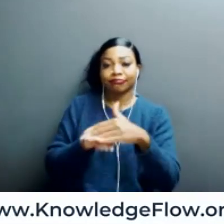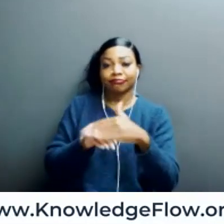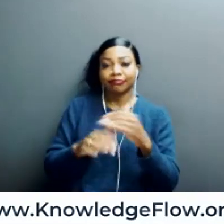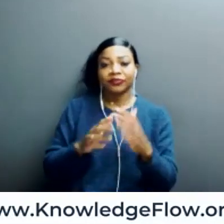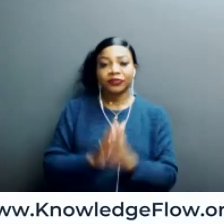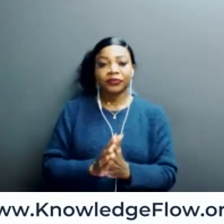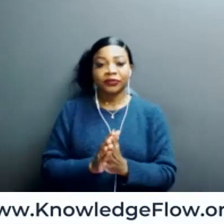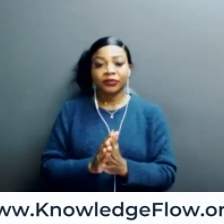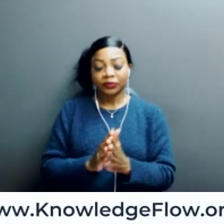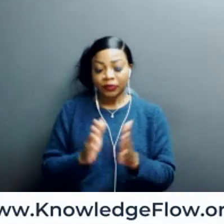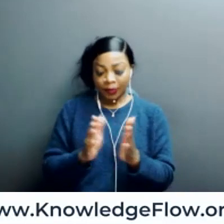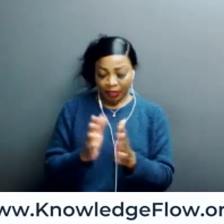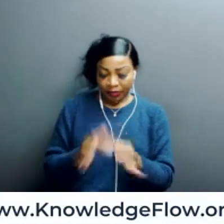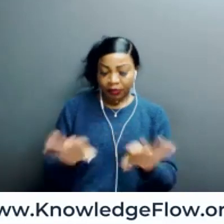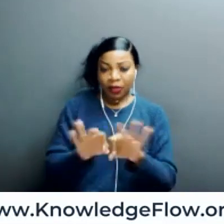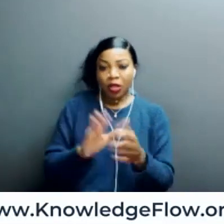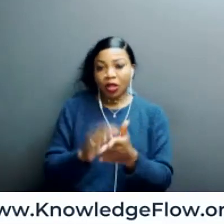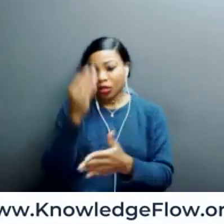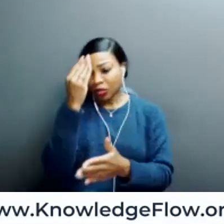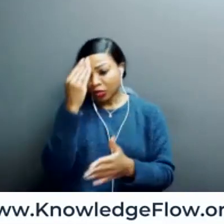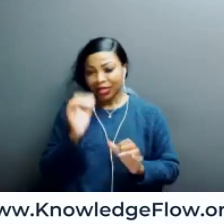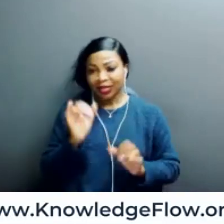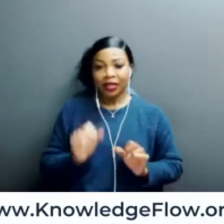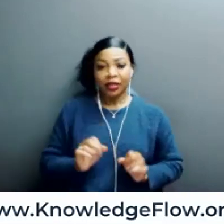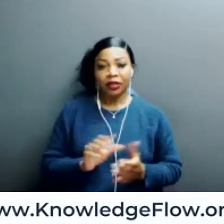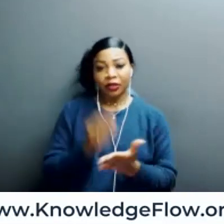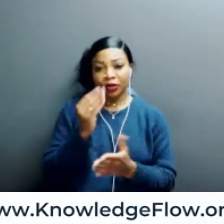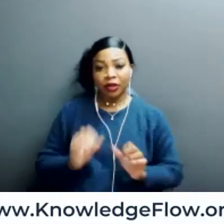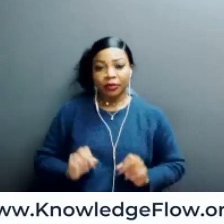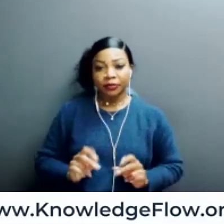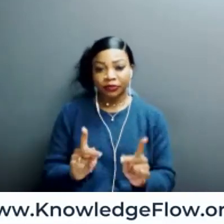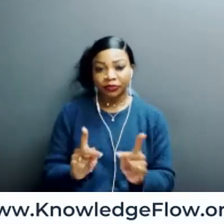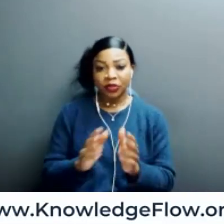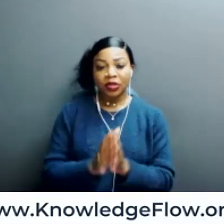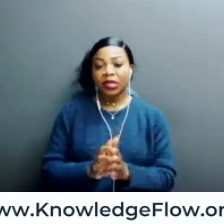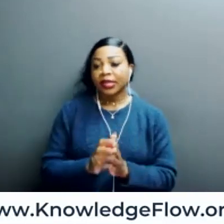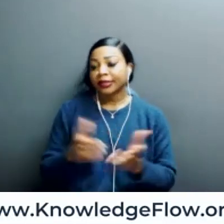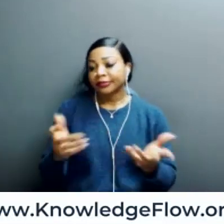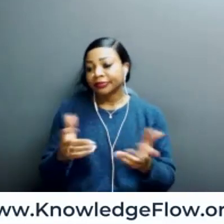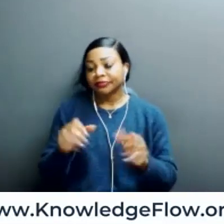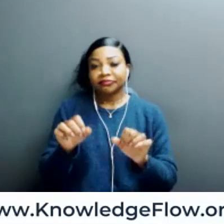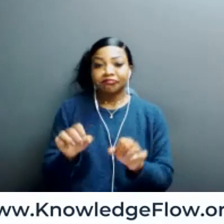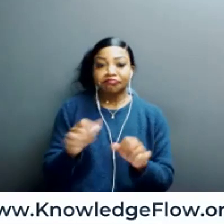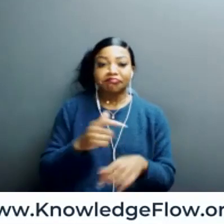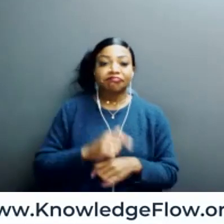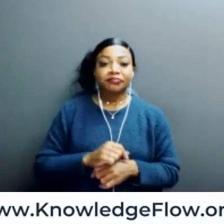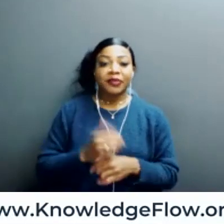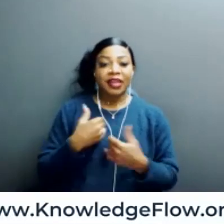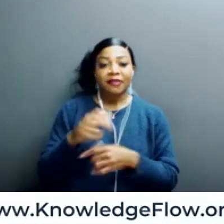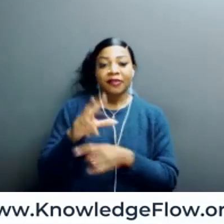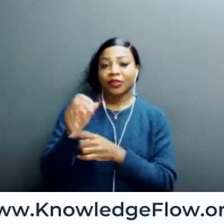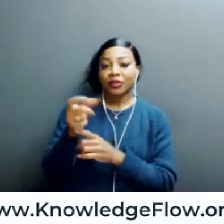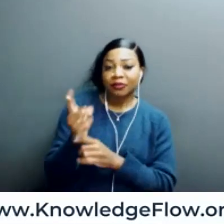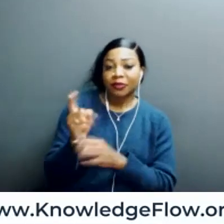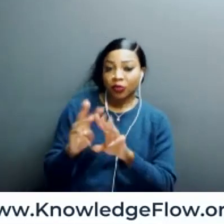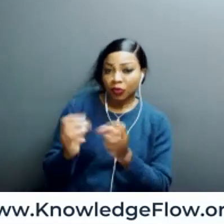scaffolding that learning opportunity and not sort of like here you have your 30 minute Workshop off you go and we heard really